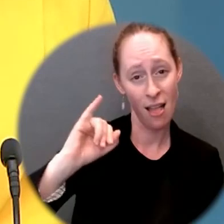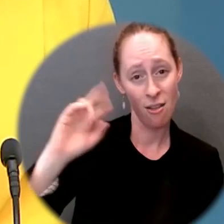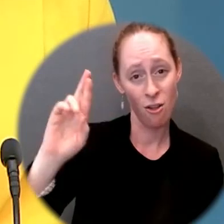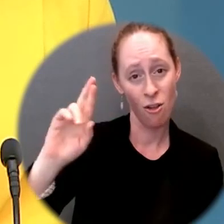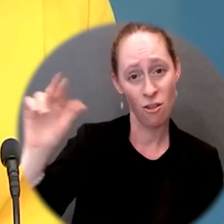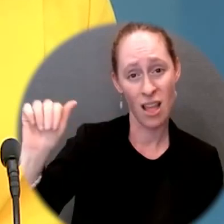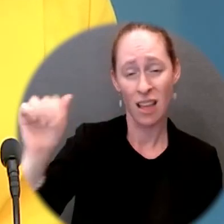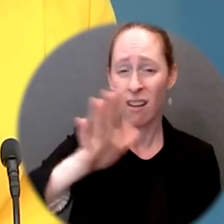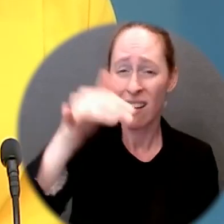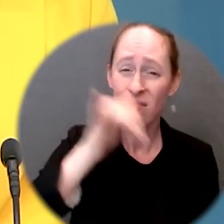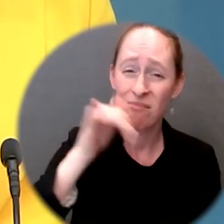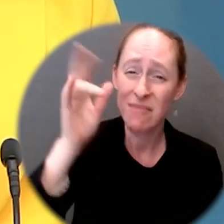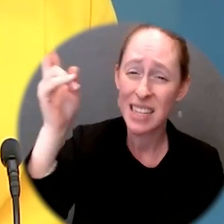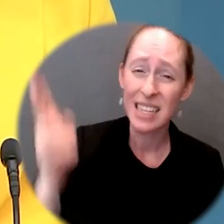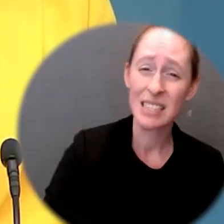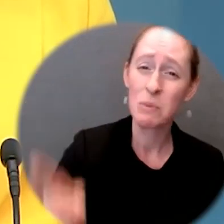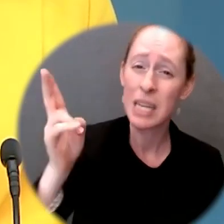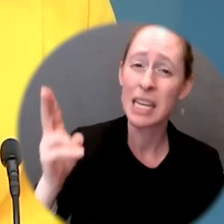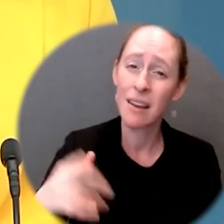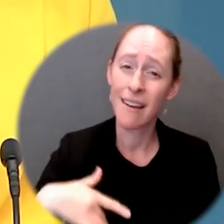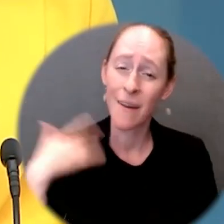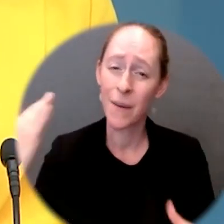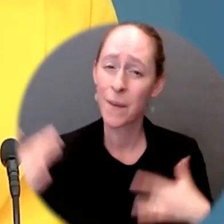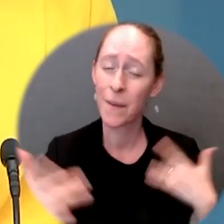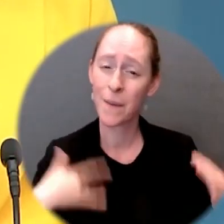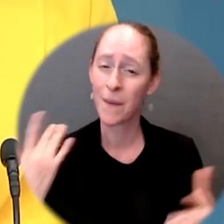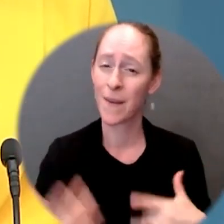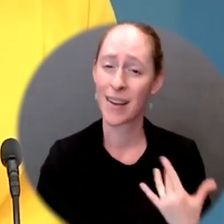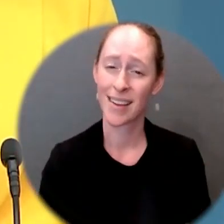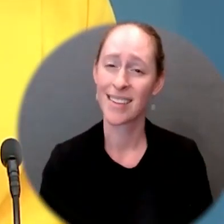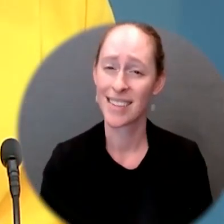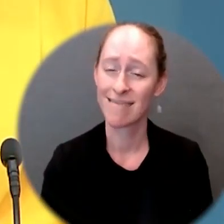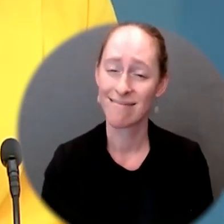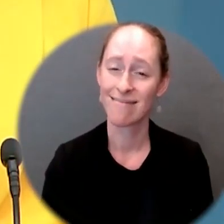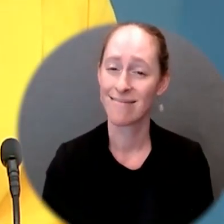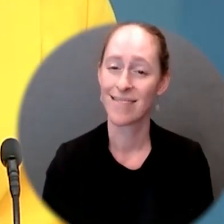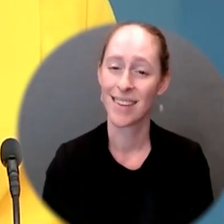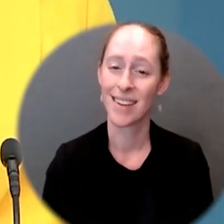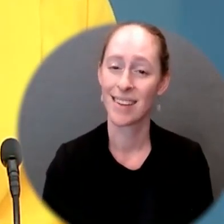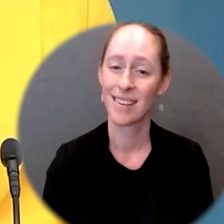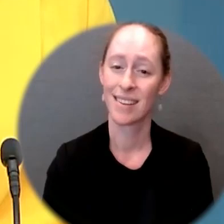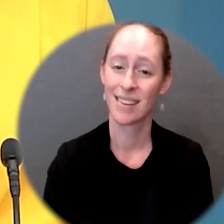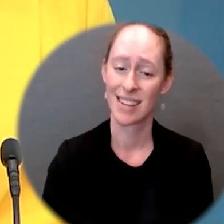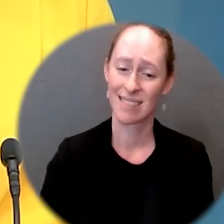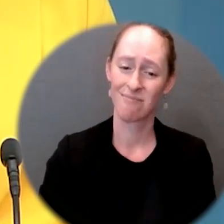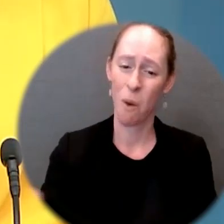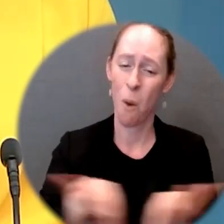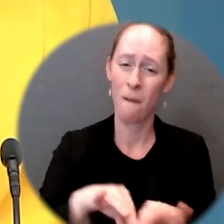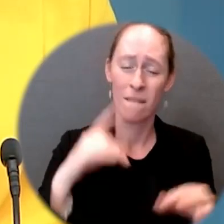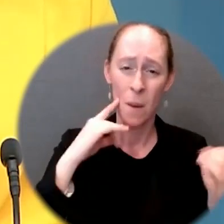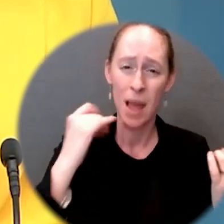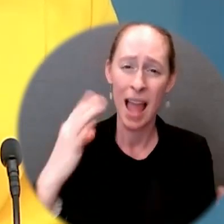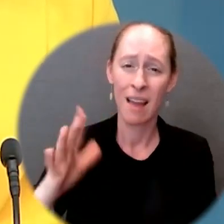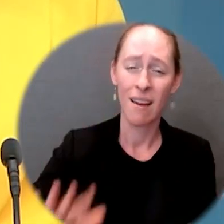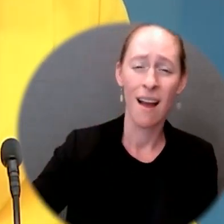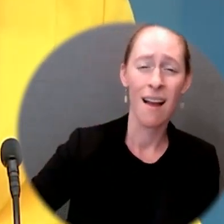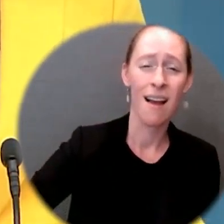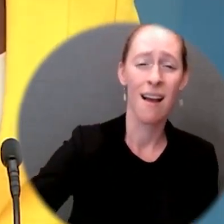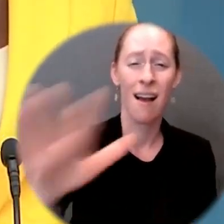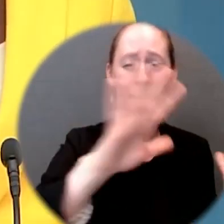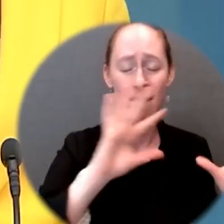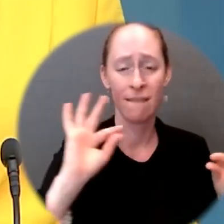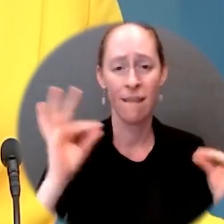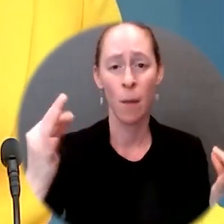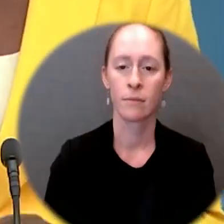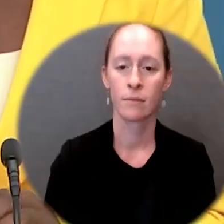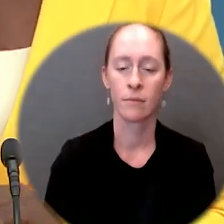Inflation Reduction Act, it is a historic piece of legislation. It is going to make it's going to be a big deal for families, change